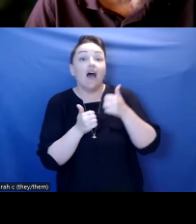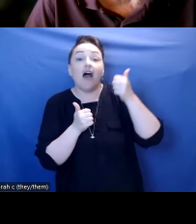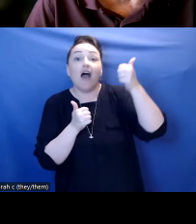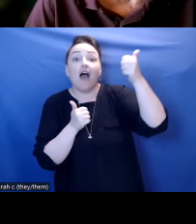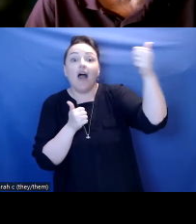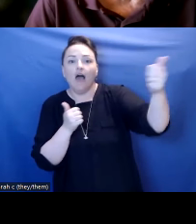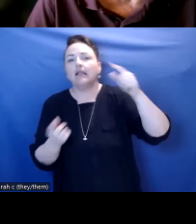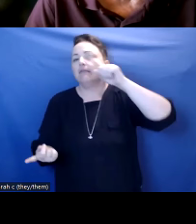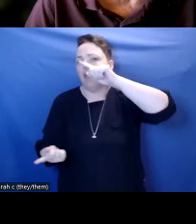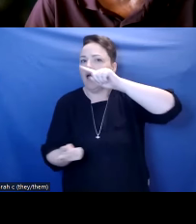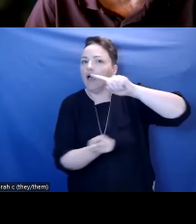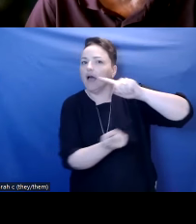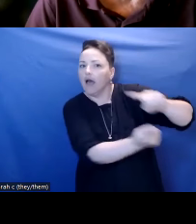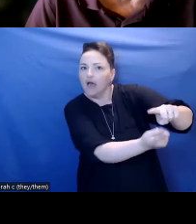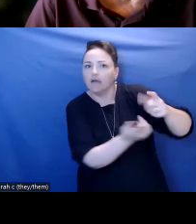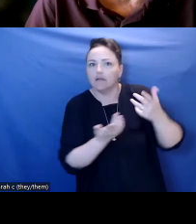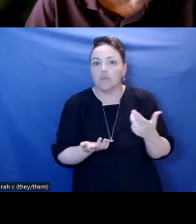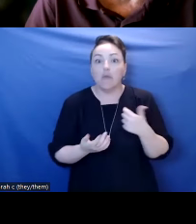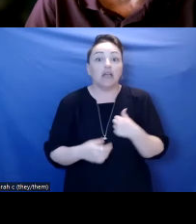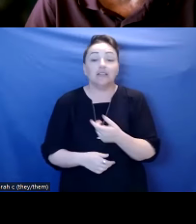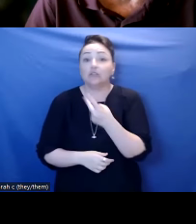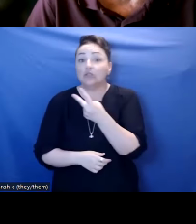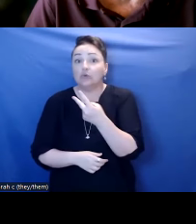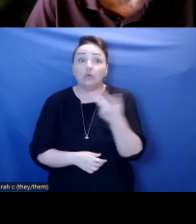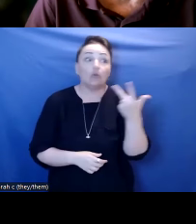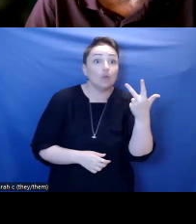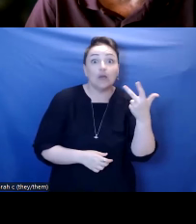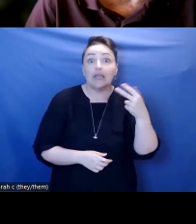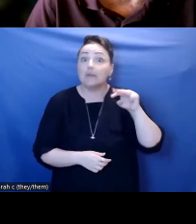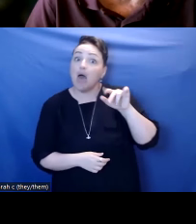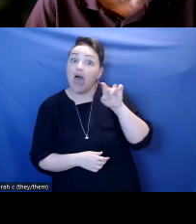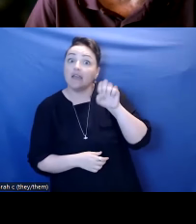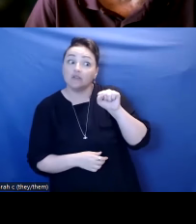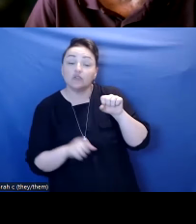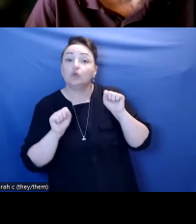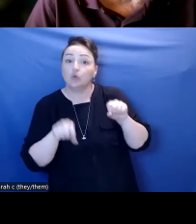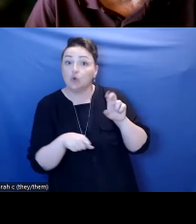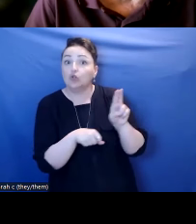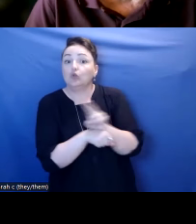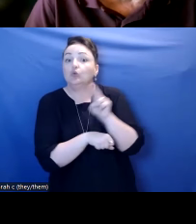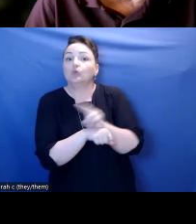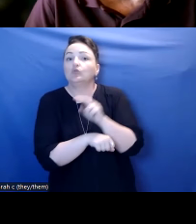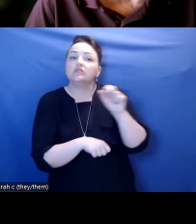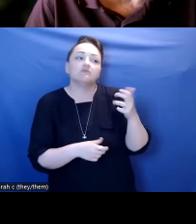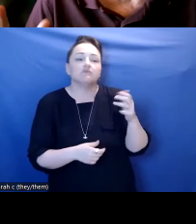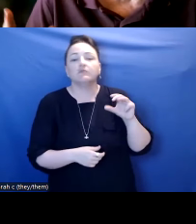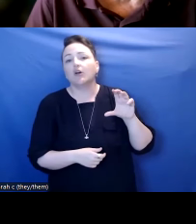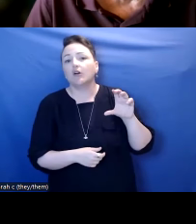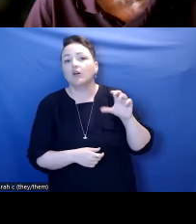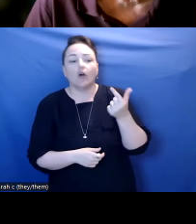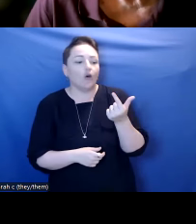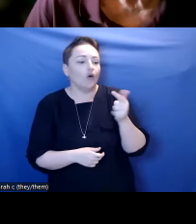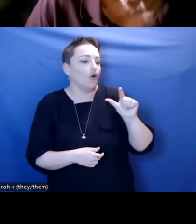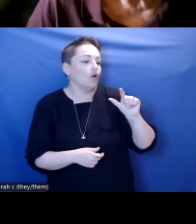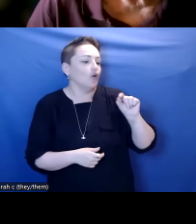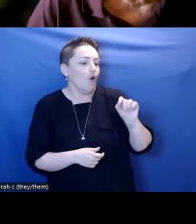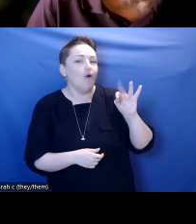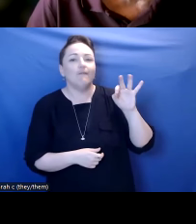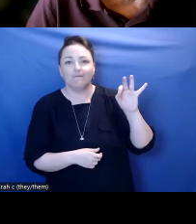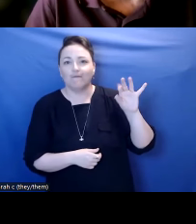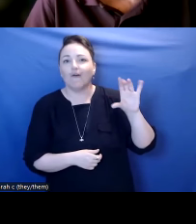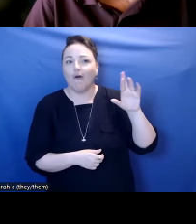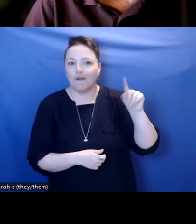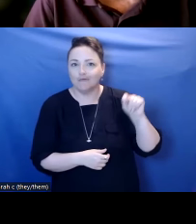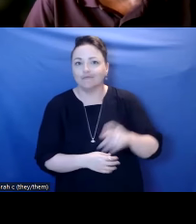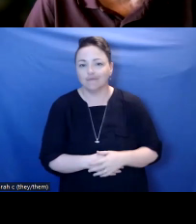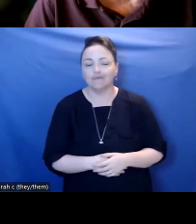in 2 to 3 miles, you could still get there with a golf cart or something like that. Okay, next one, Jonathan. So we have, I've